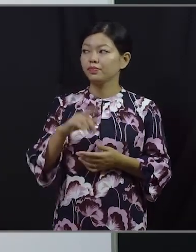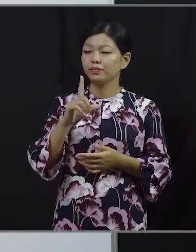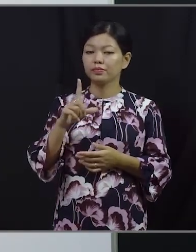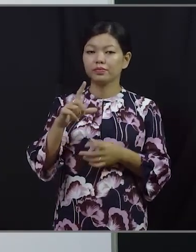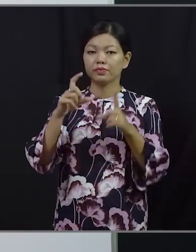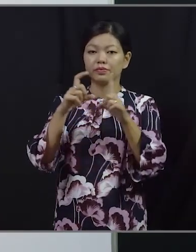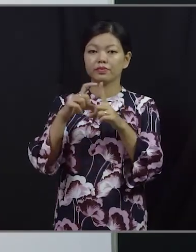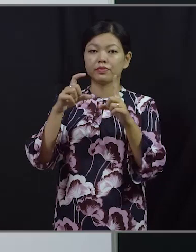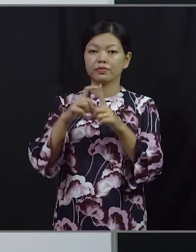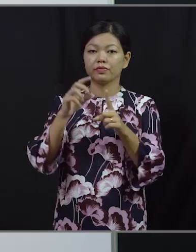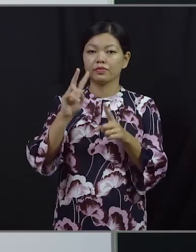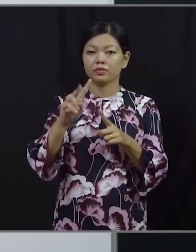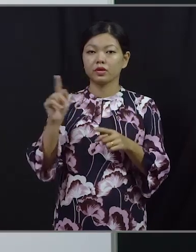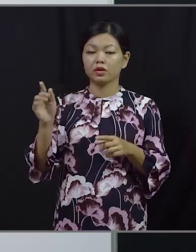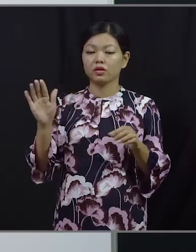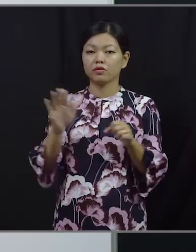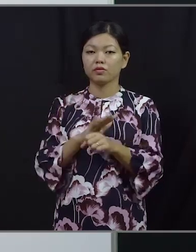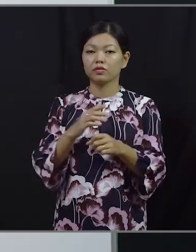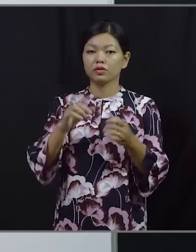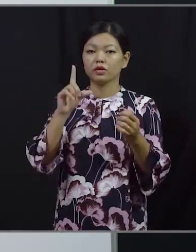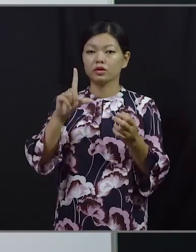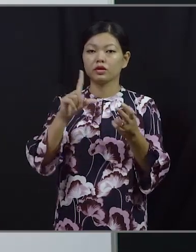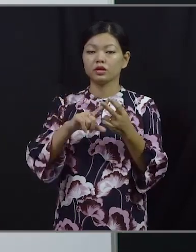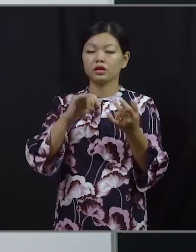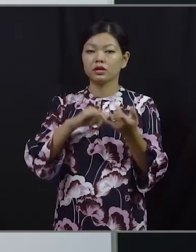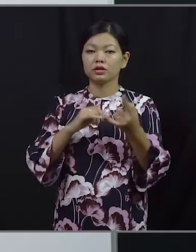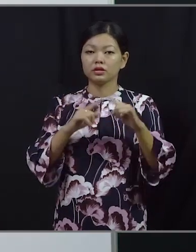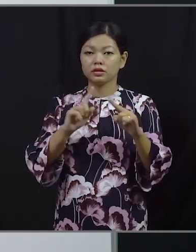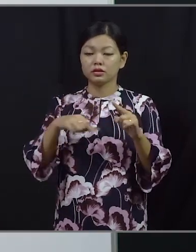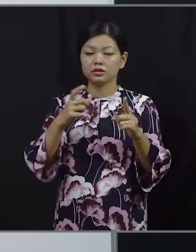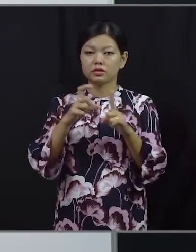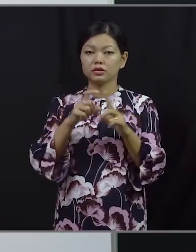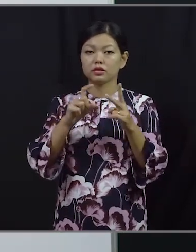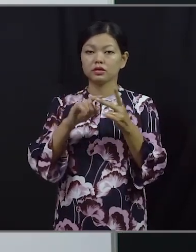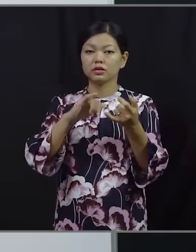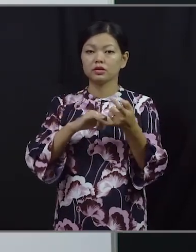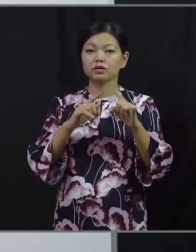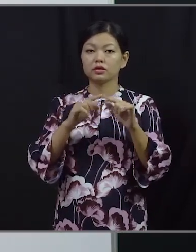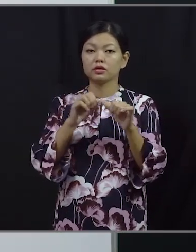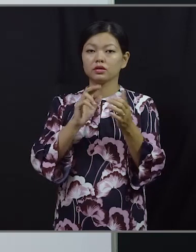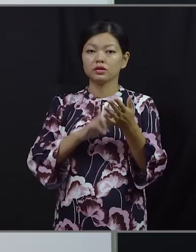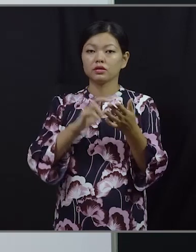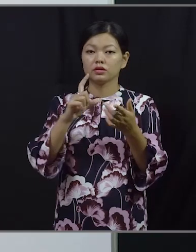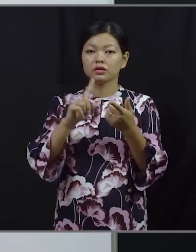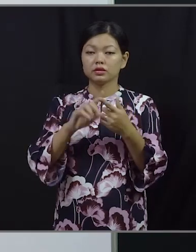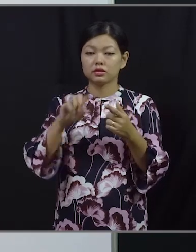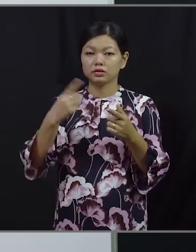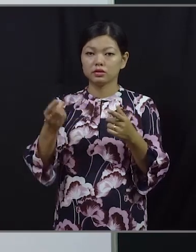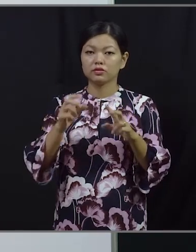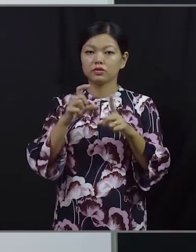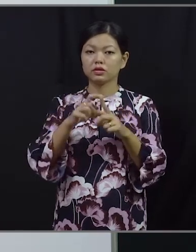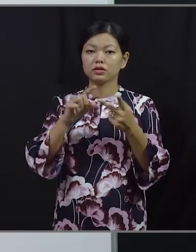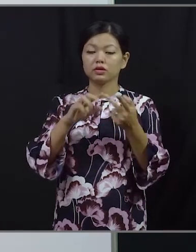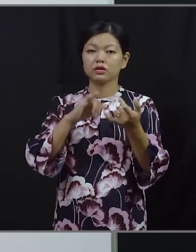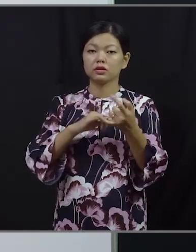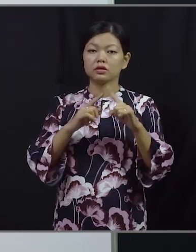LDDV, okay? The full form, least distance of distinct vision. What? Least distance of distinct vision. So what